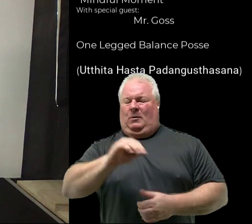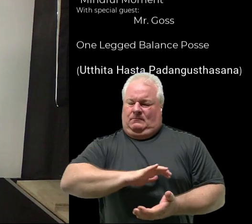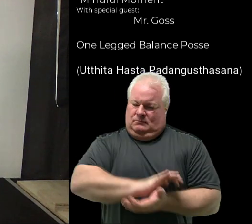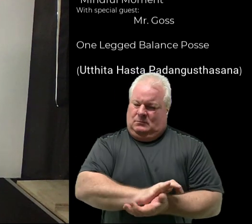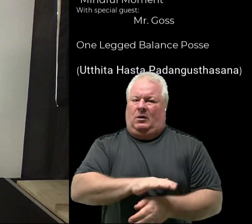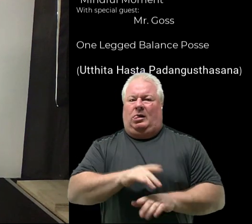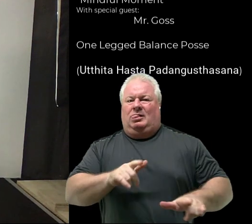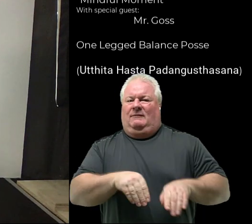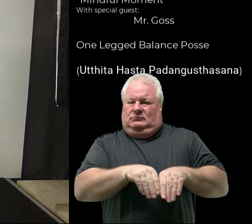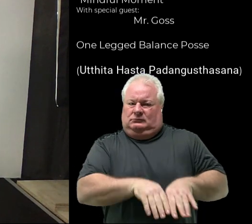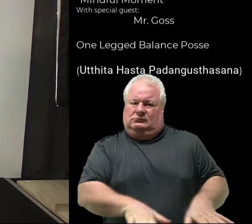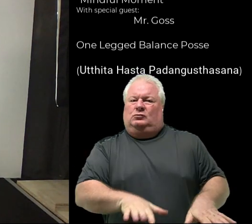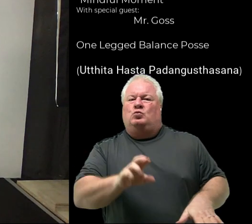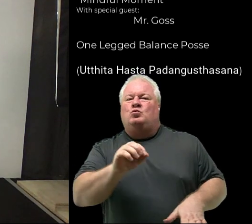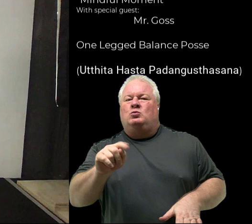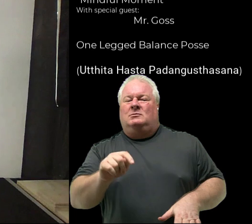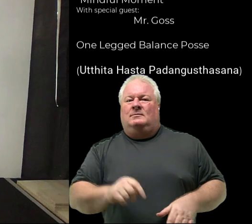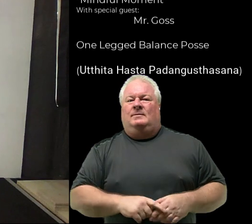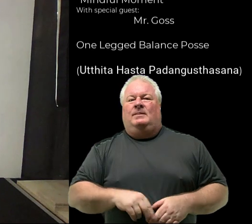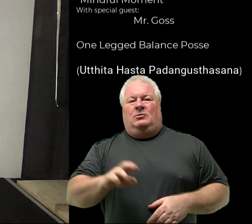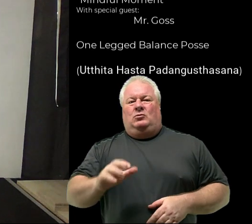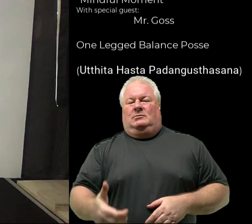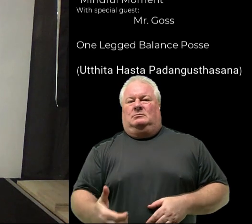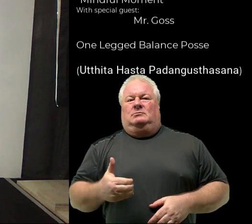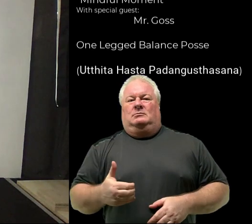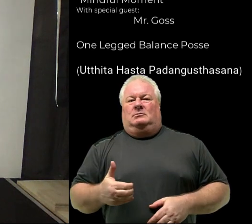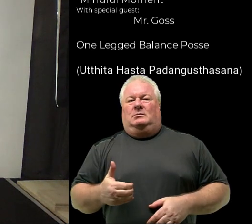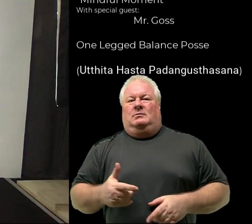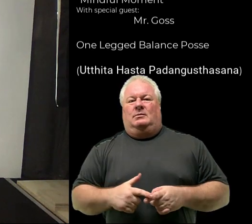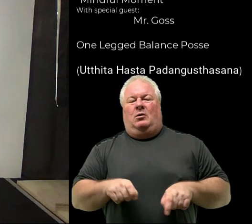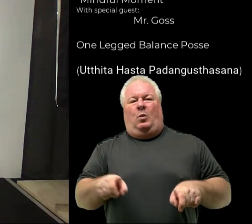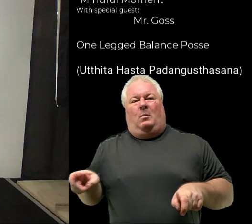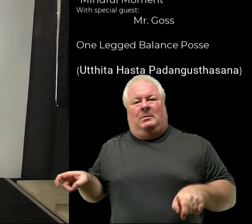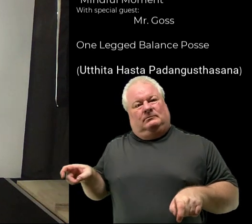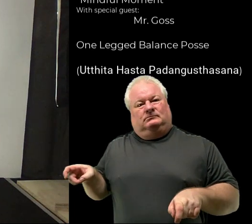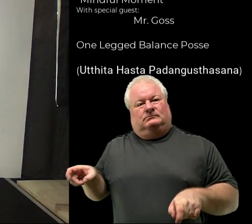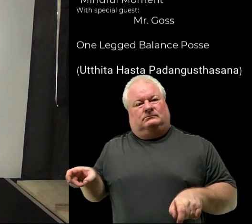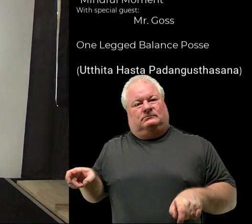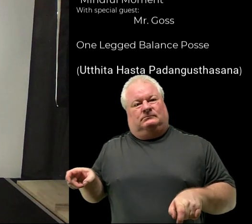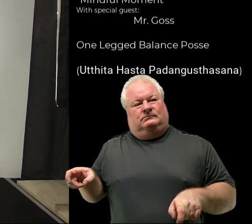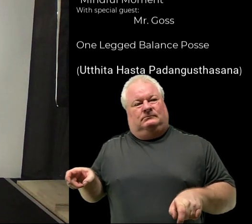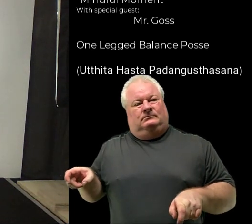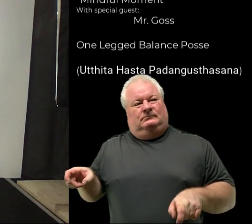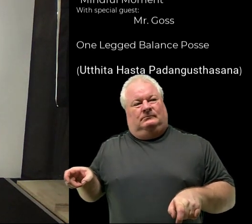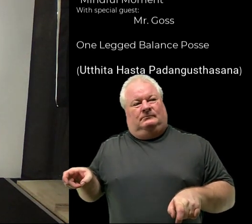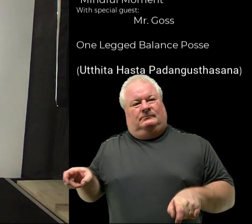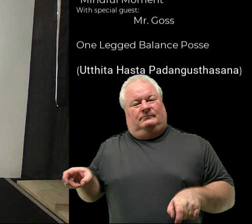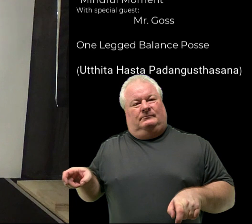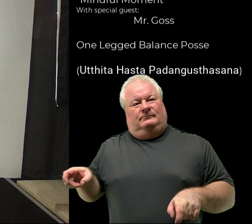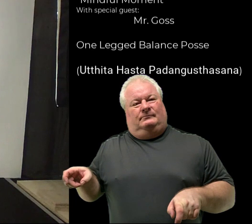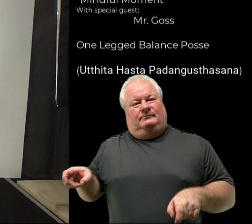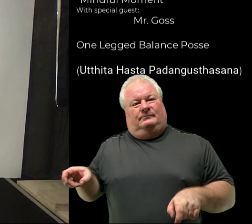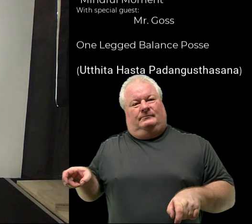leg. Press into your right hand, and then just open the leg to the right.